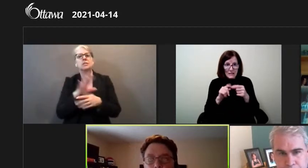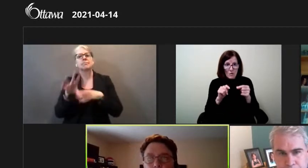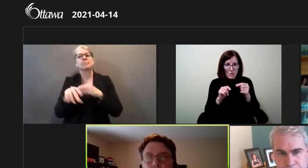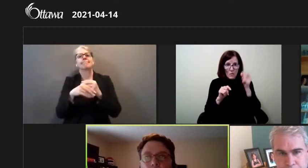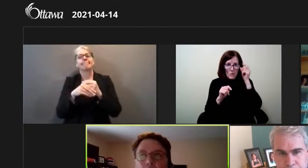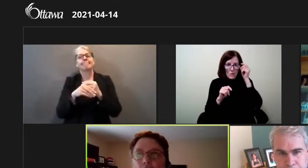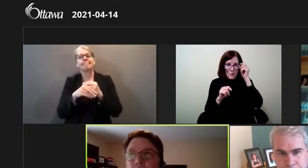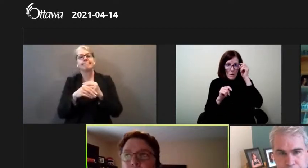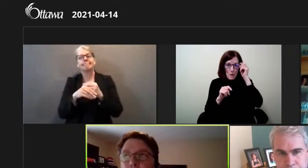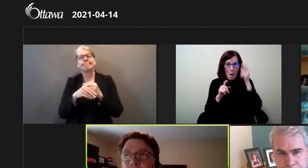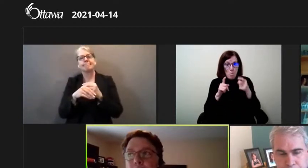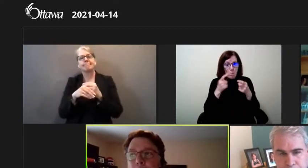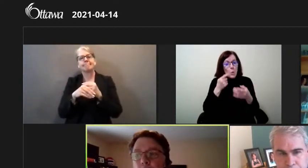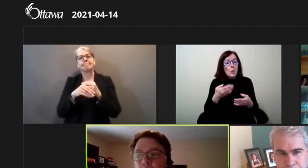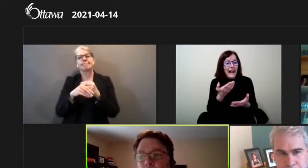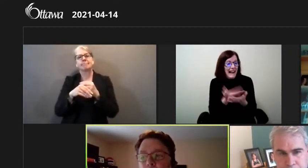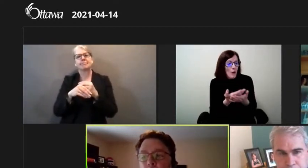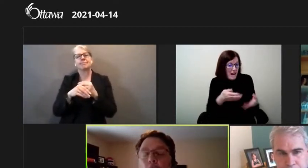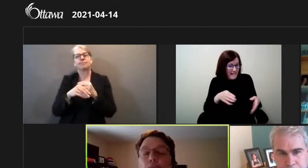additional